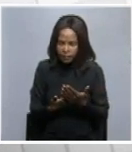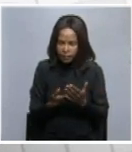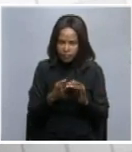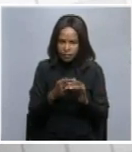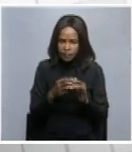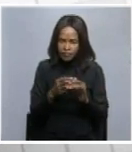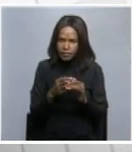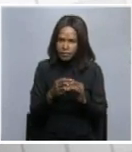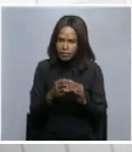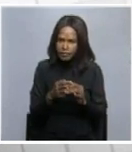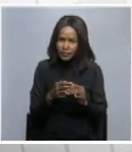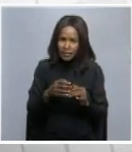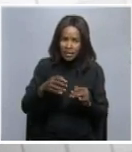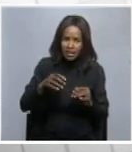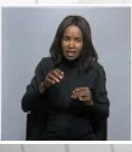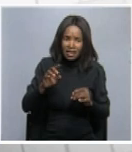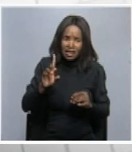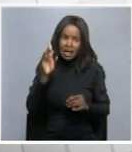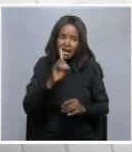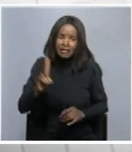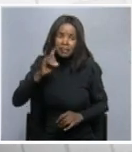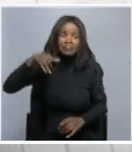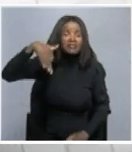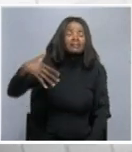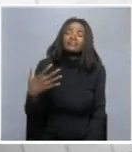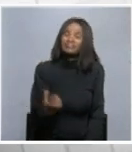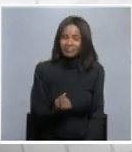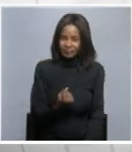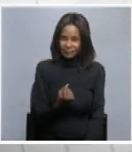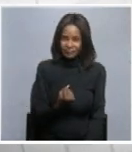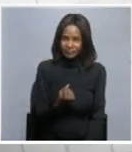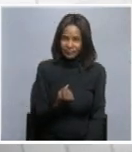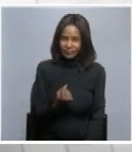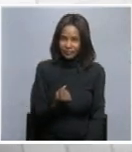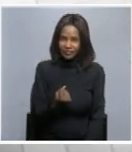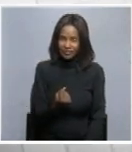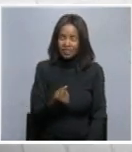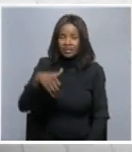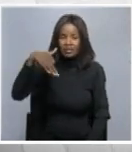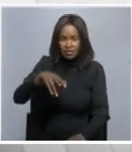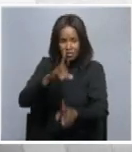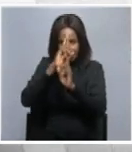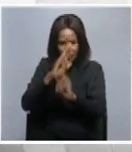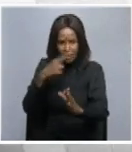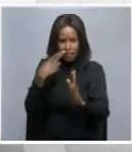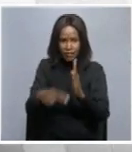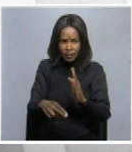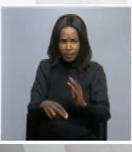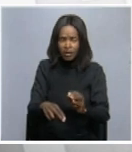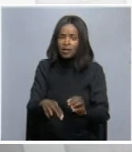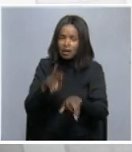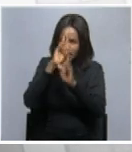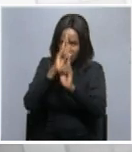that Namibia is a democratic state which is governed in terms of the rule of law, as provided for in terms of the